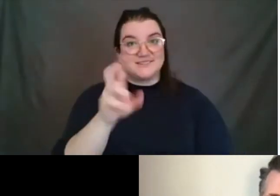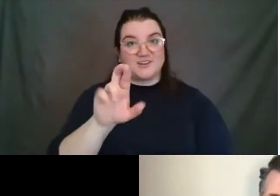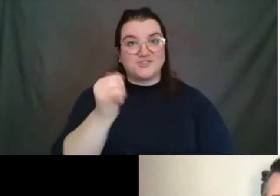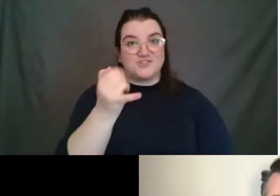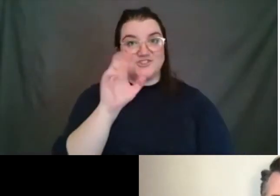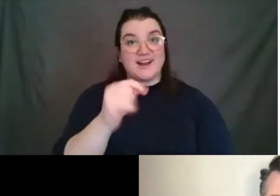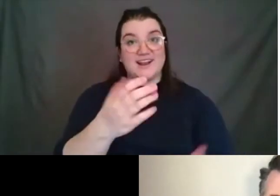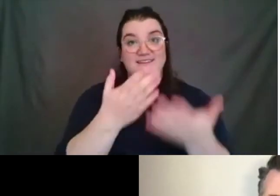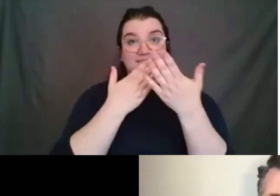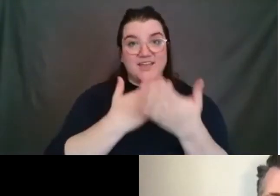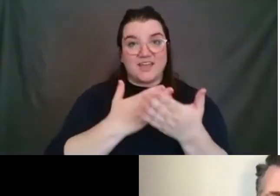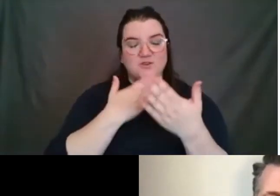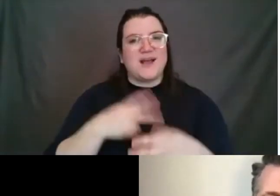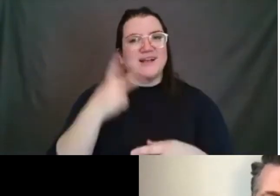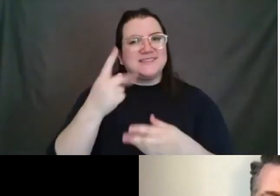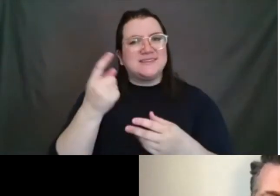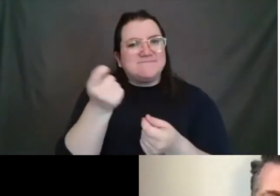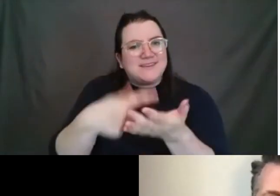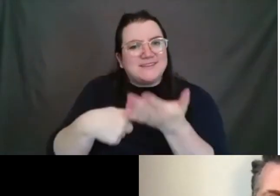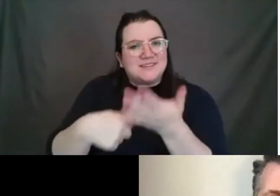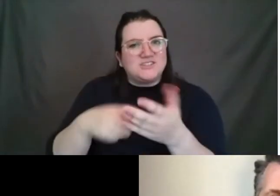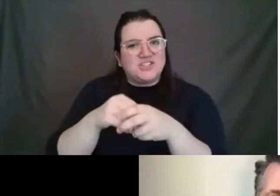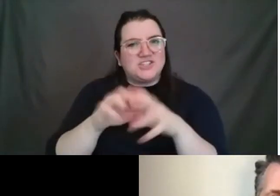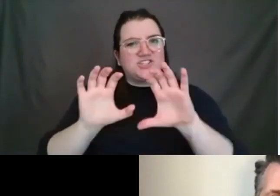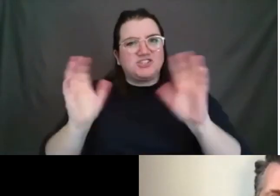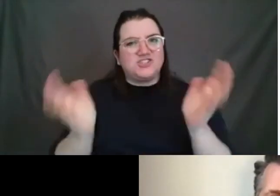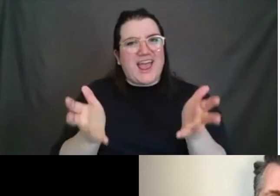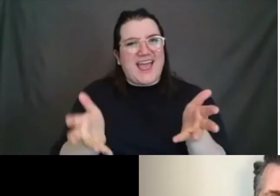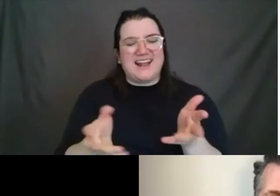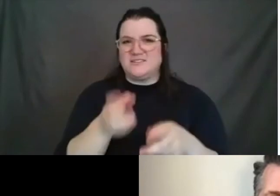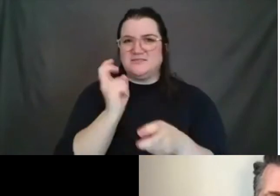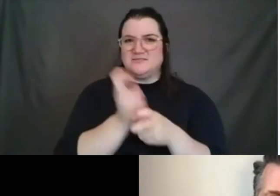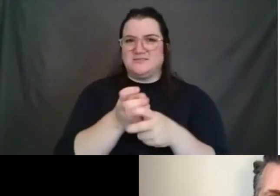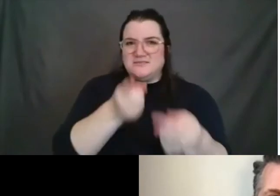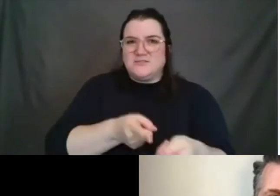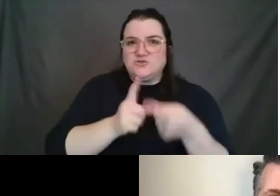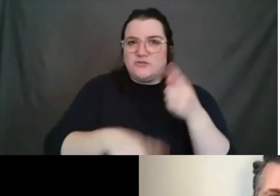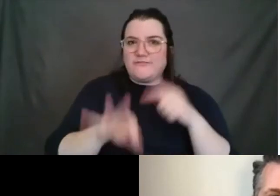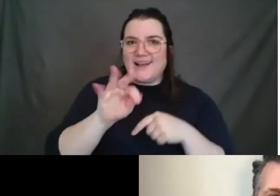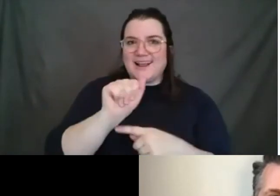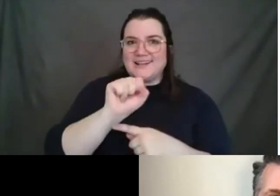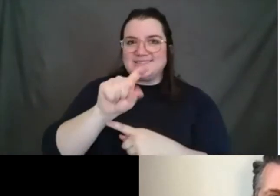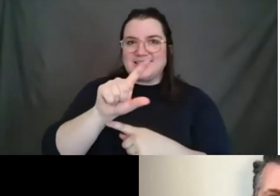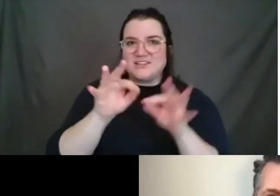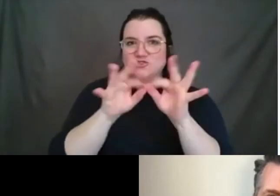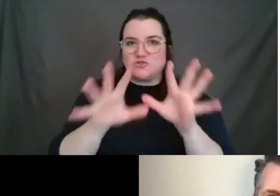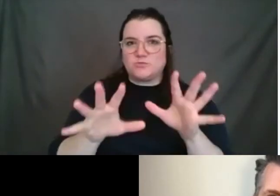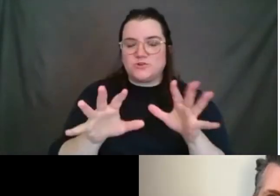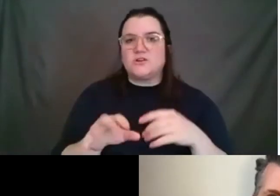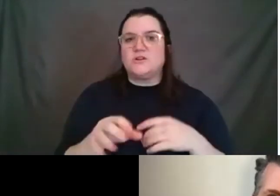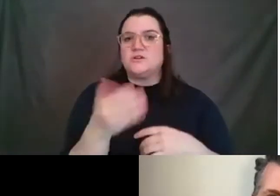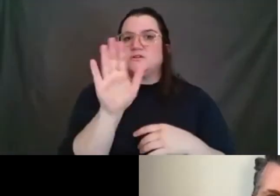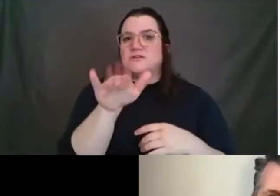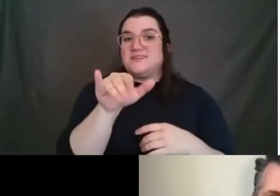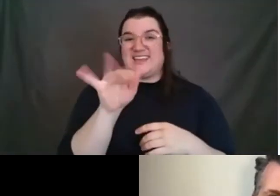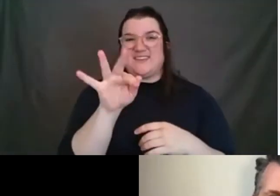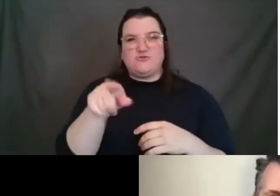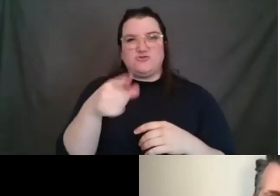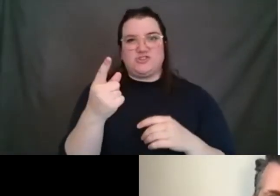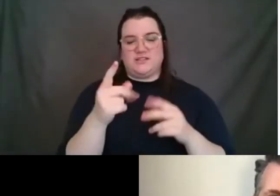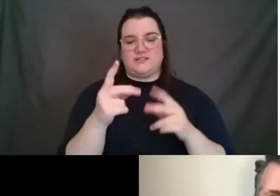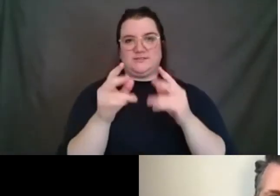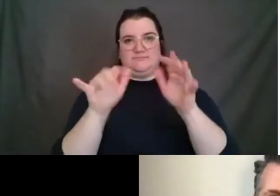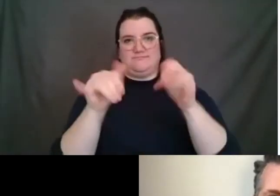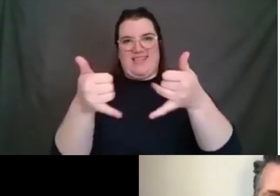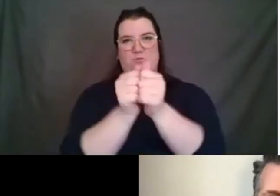there's a little bit of discussion in the chat with difficulty finding the ASL interpreter. And I think if you just toy with the view at the top